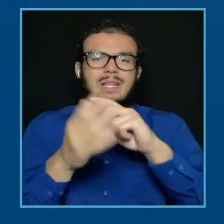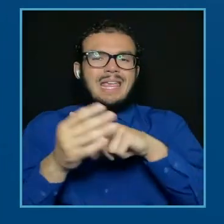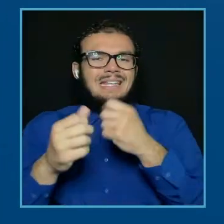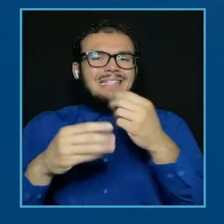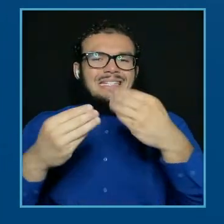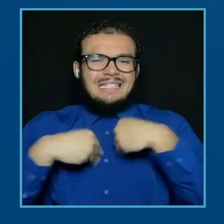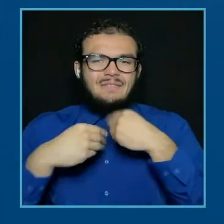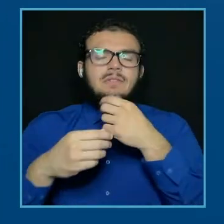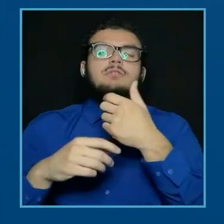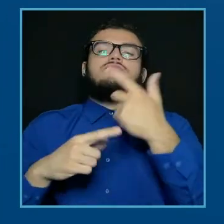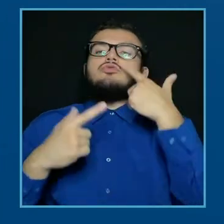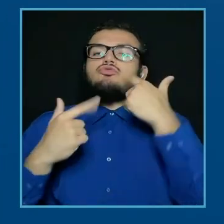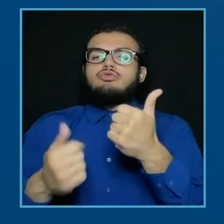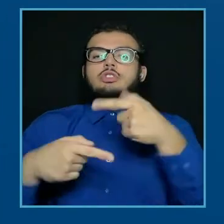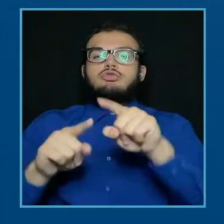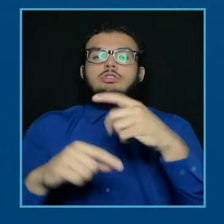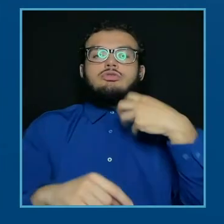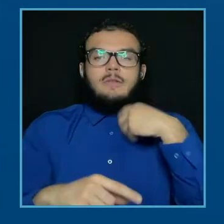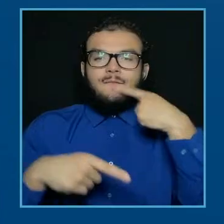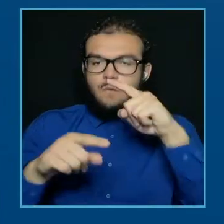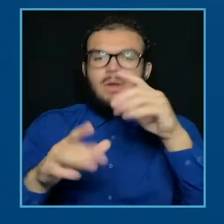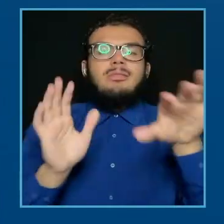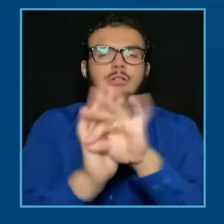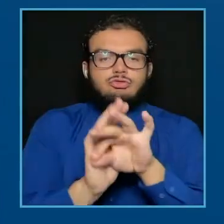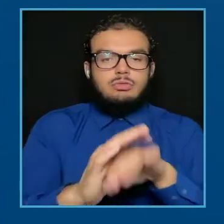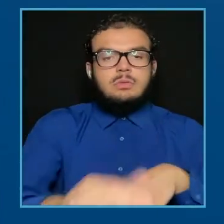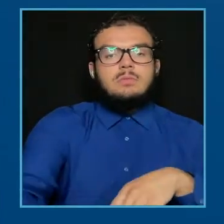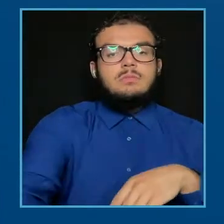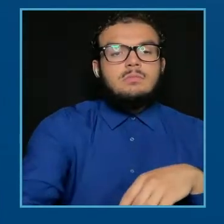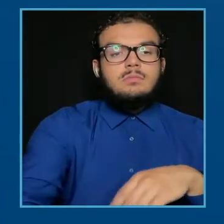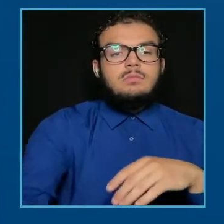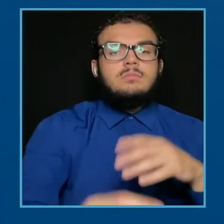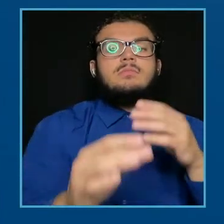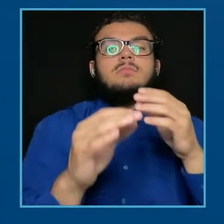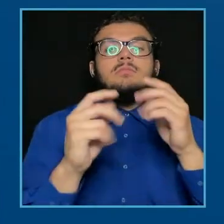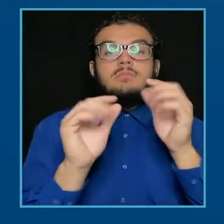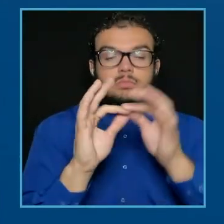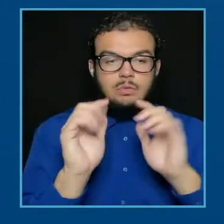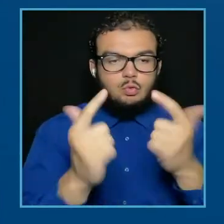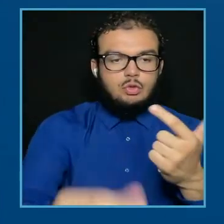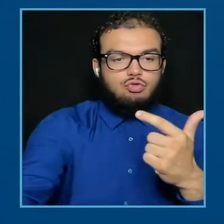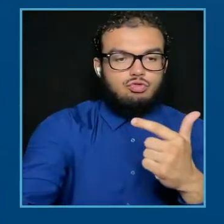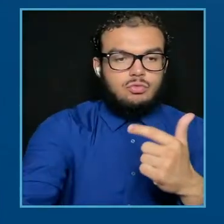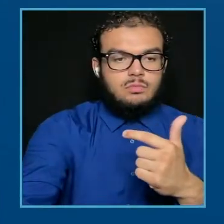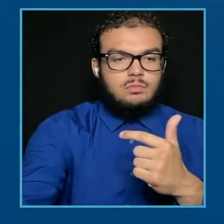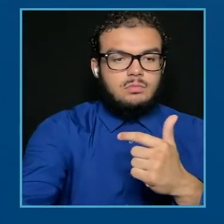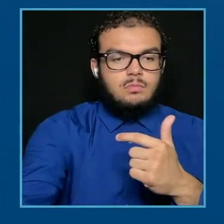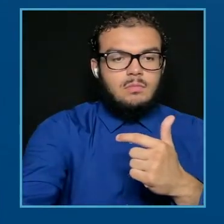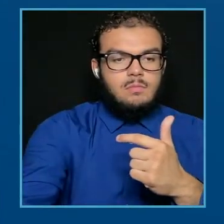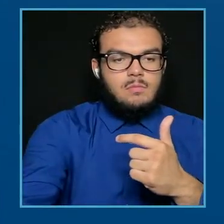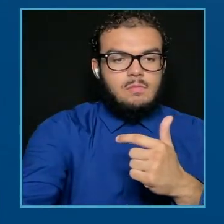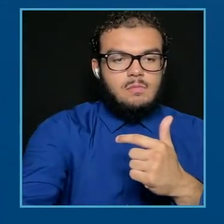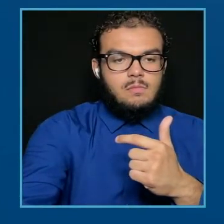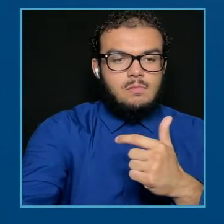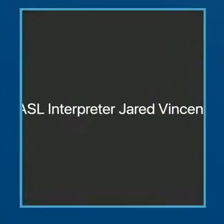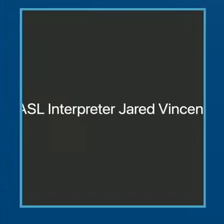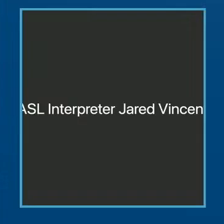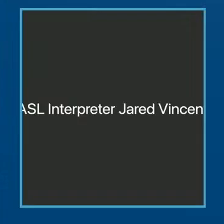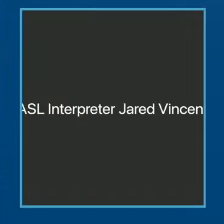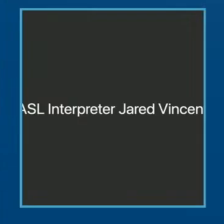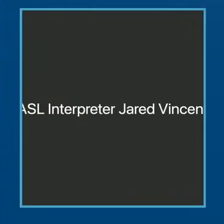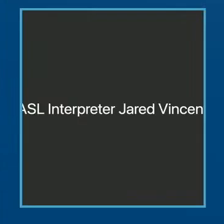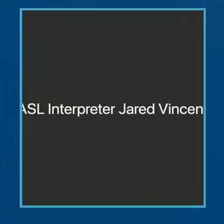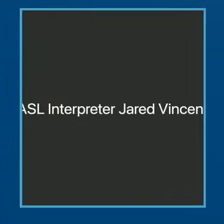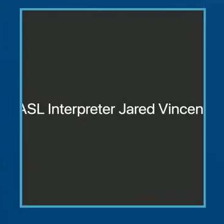the chair during the election. In conclusion, it is undeniably clear that the election of Vice Chair